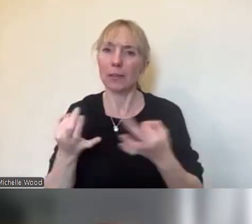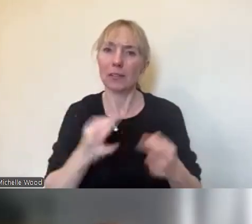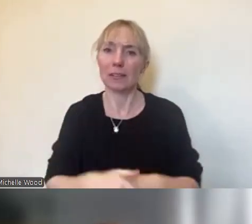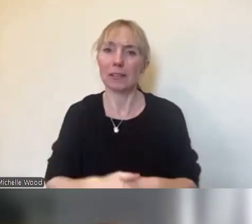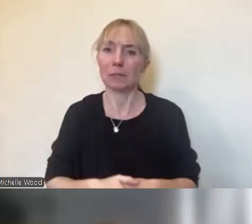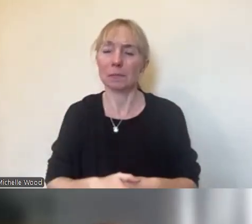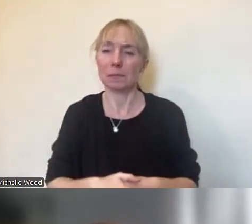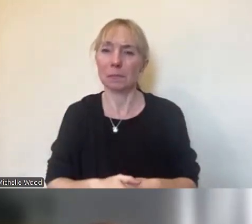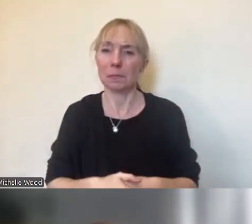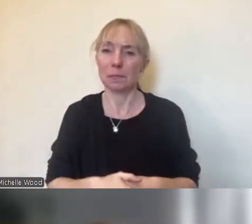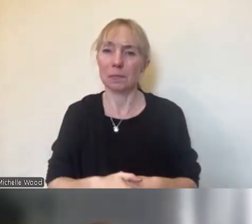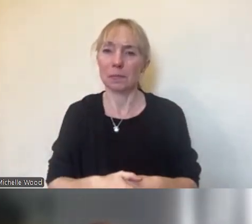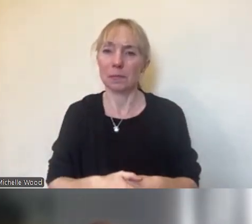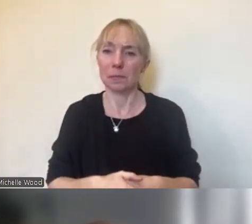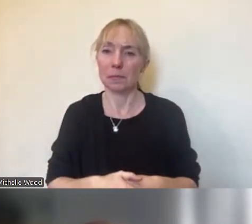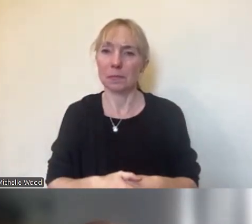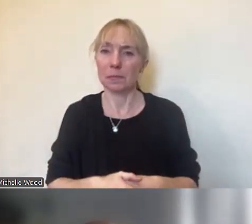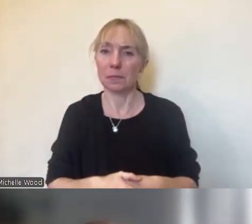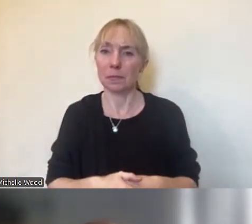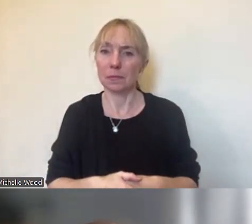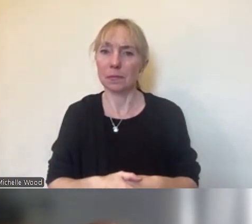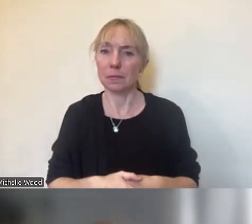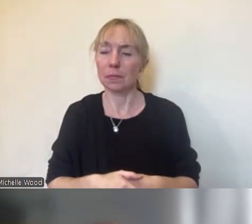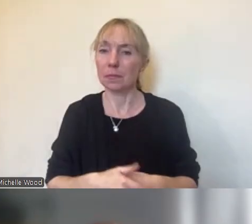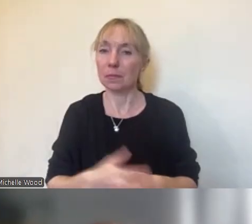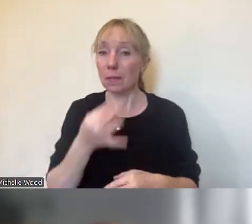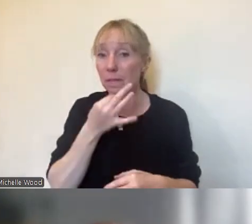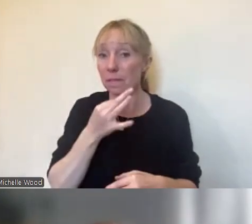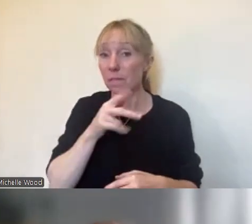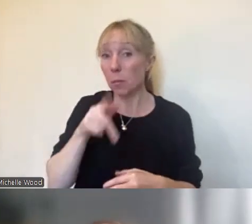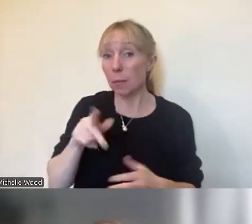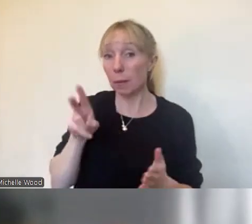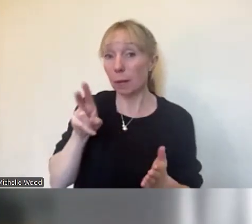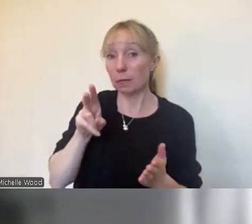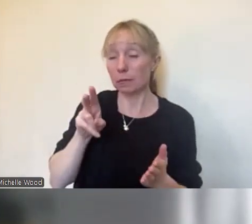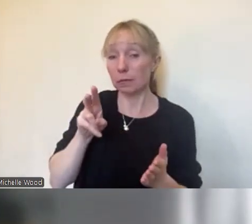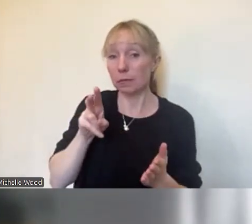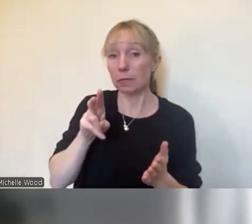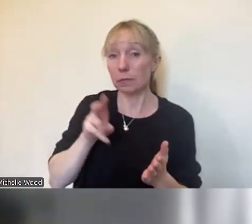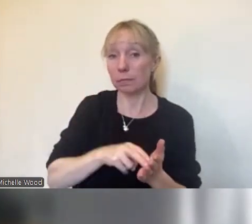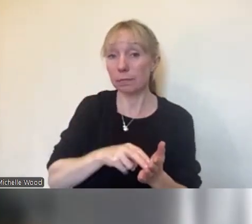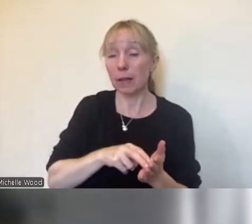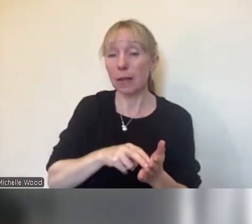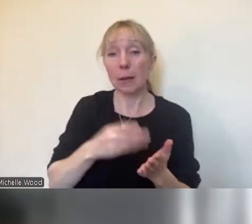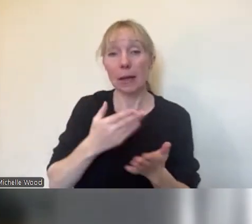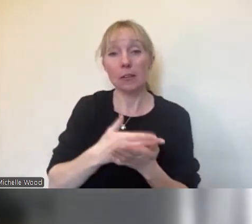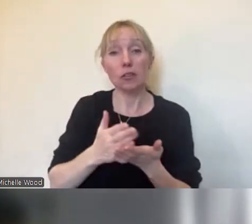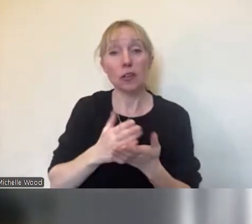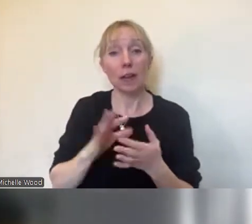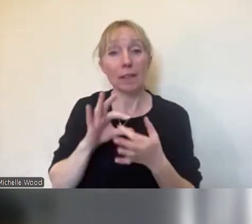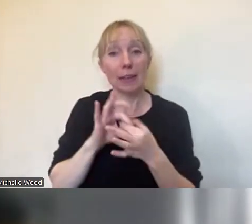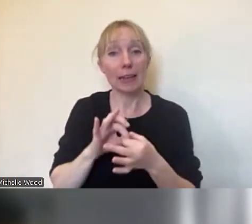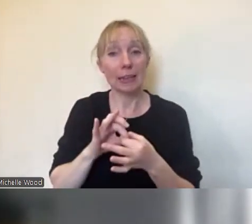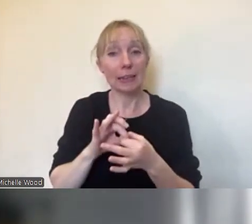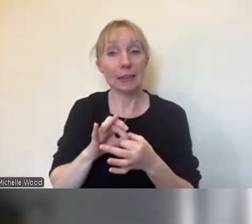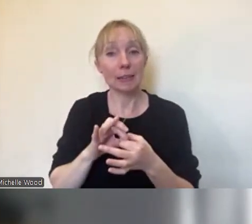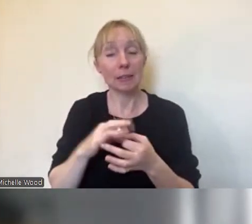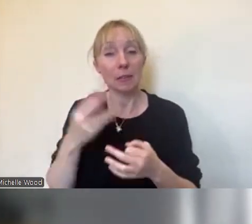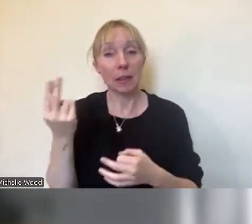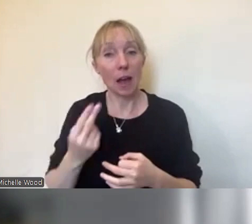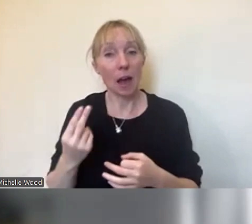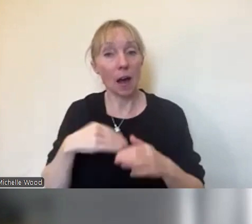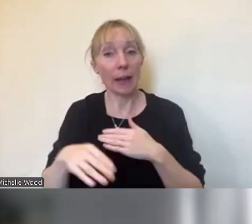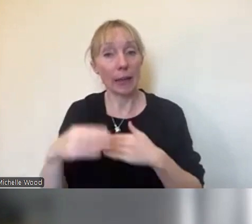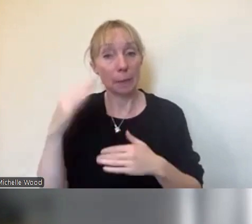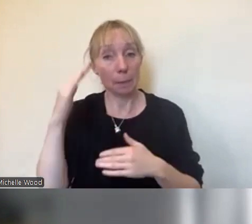questions. I see a couple of people have posted in the chat about sharing links to the Art in Madness